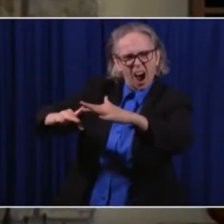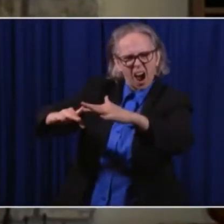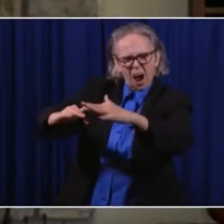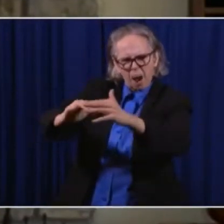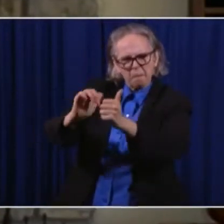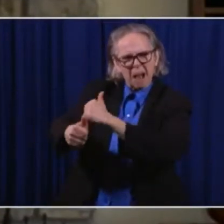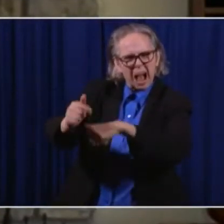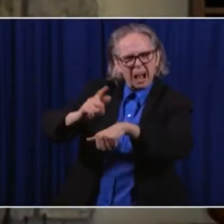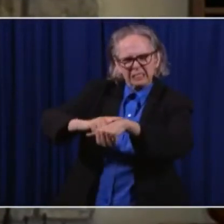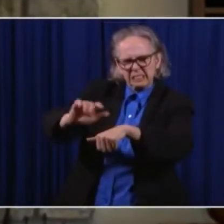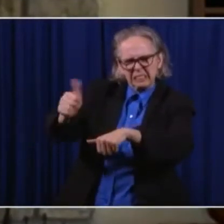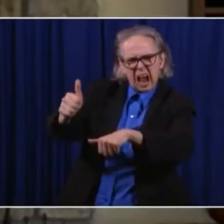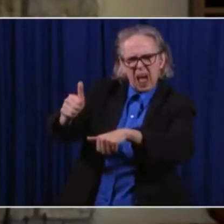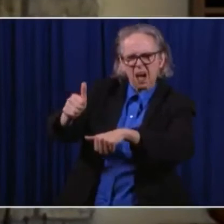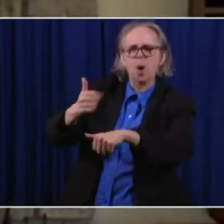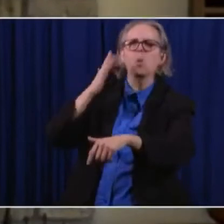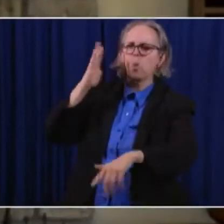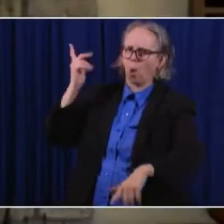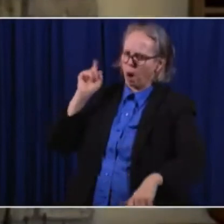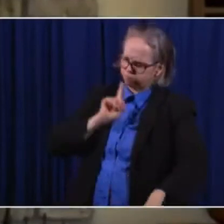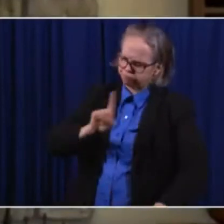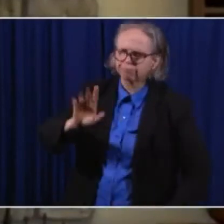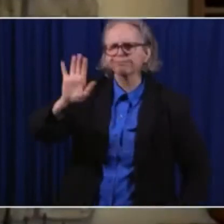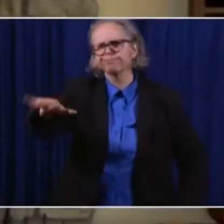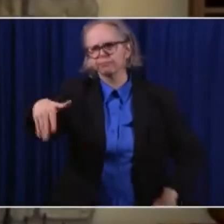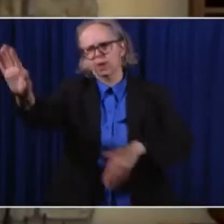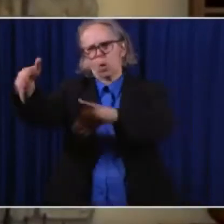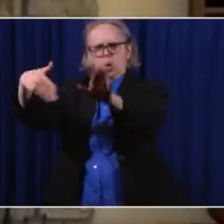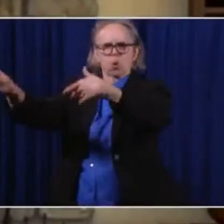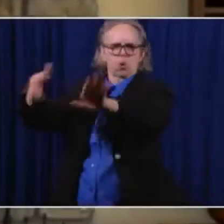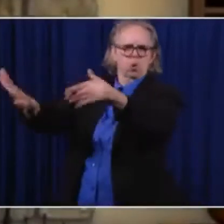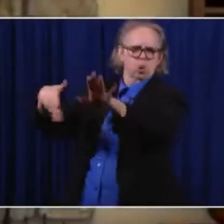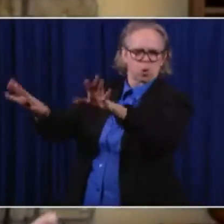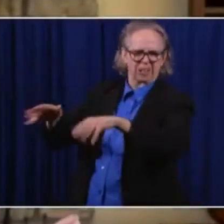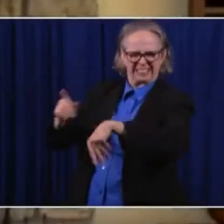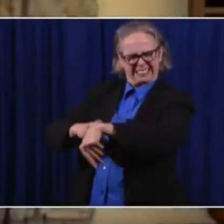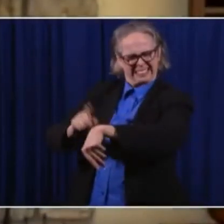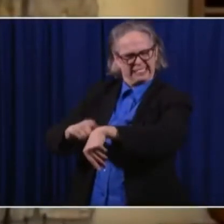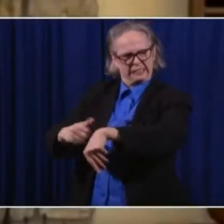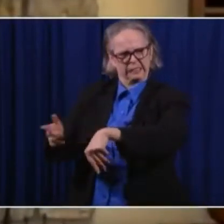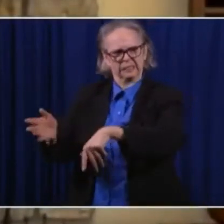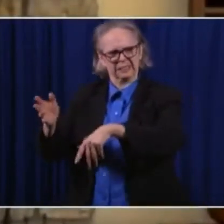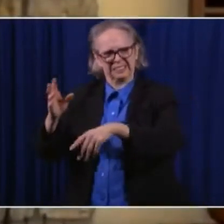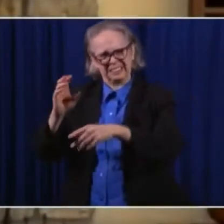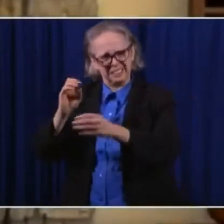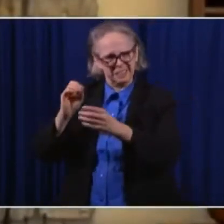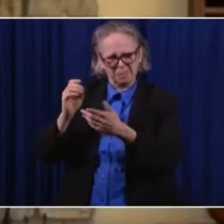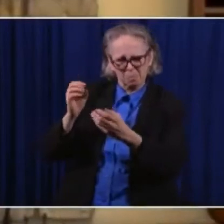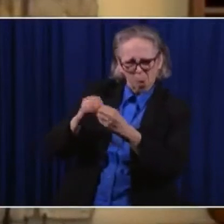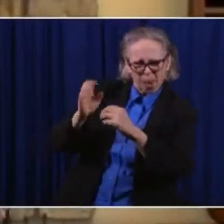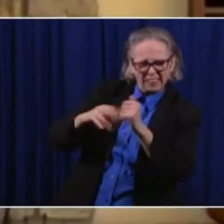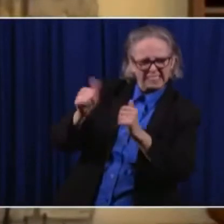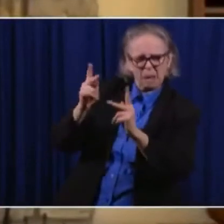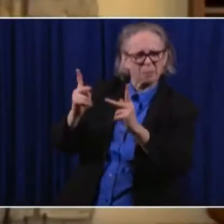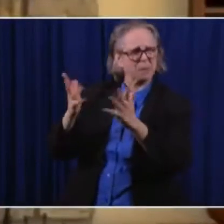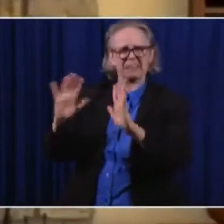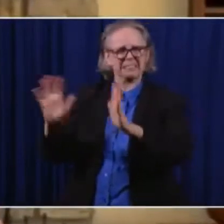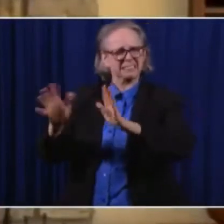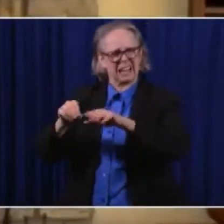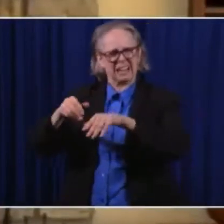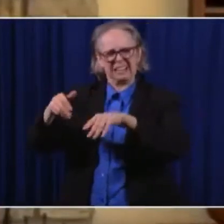that law enforcement can walk up to them and say, "Hey guys, you know, you're here, you're hanging out at this gas station, or you're here or there,